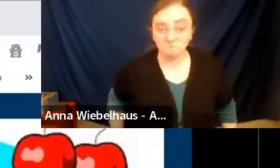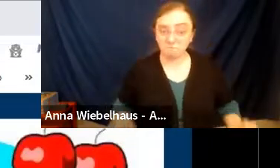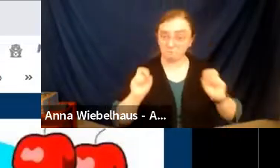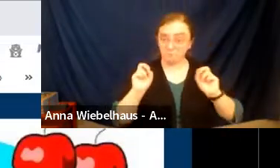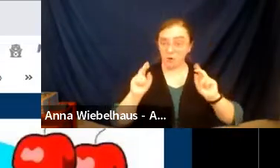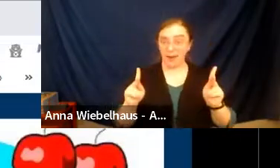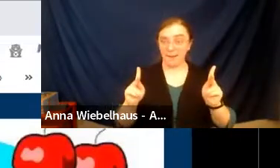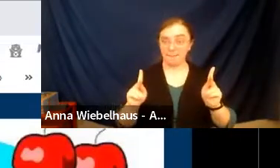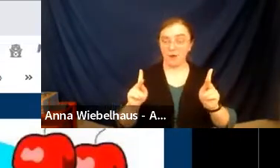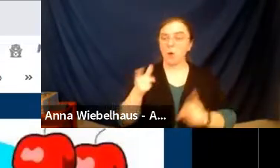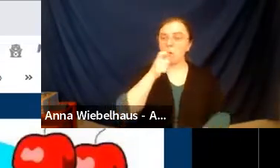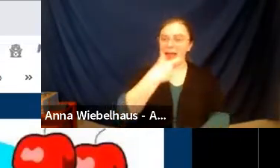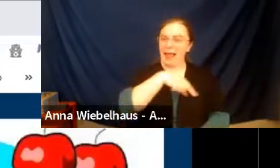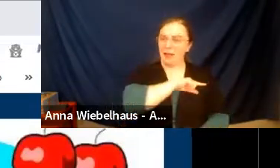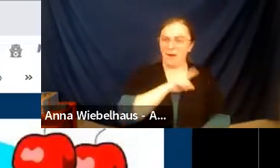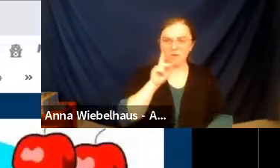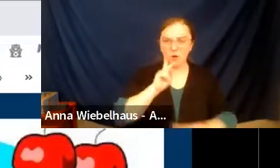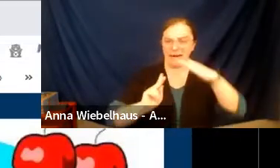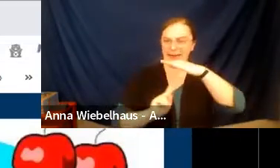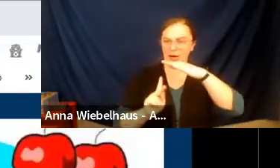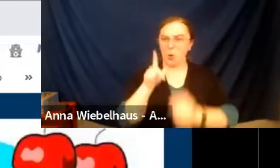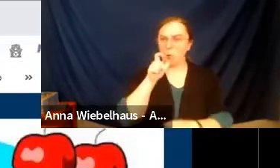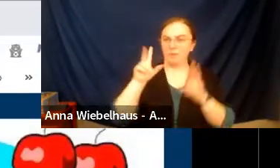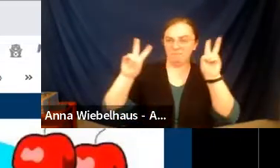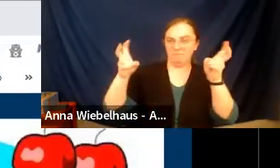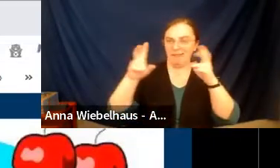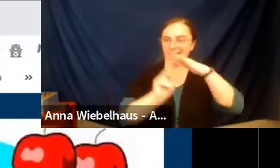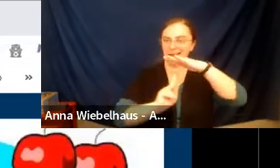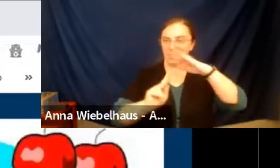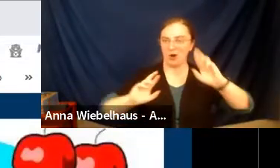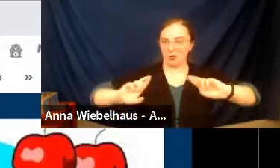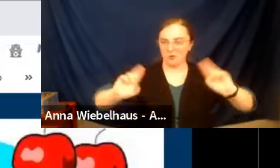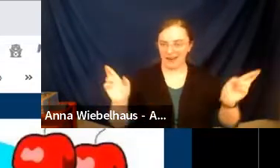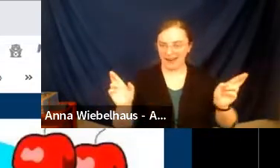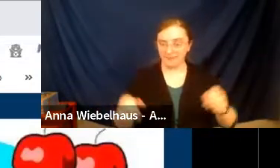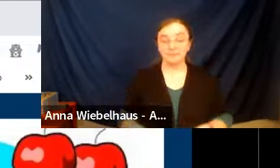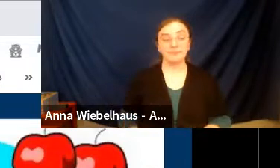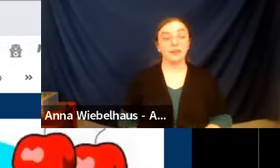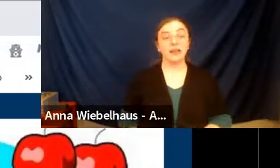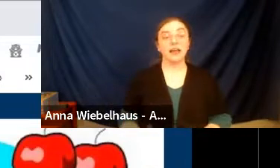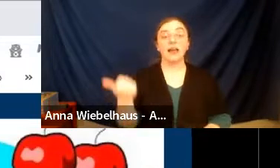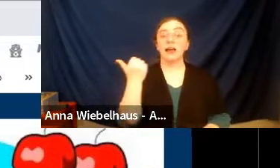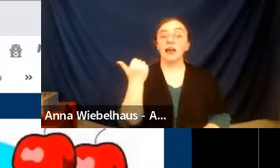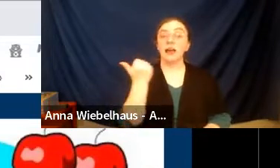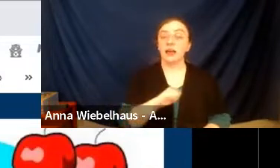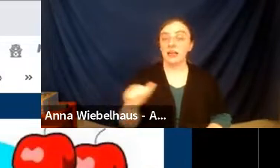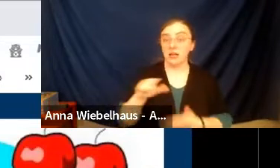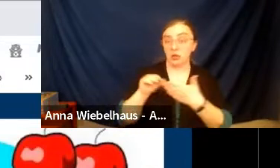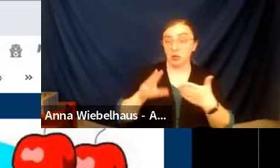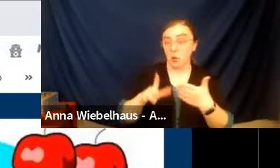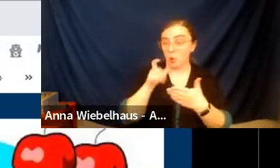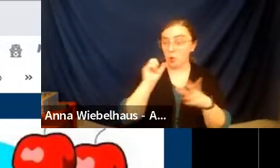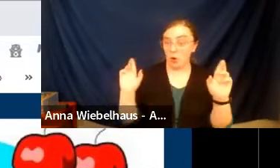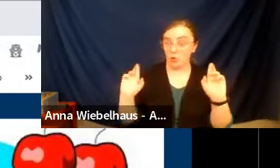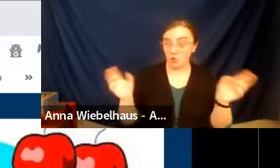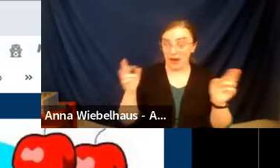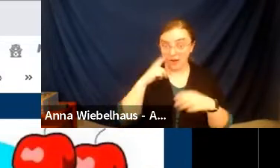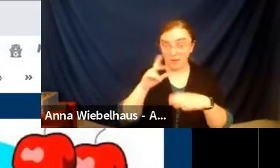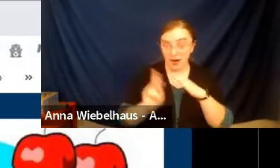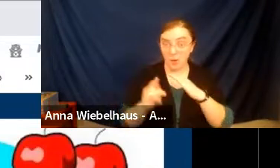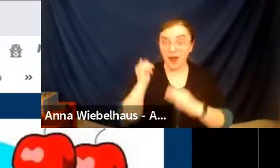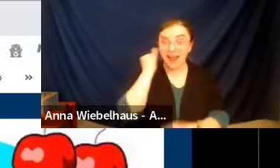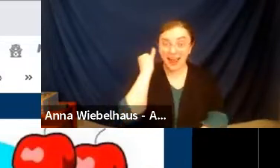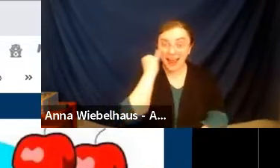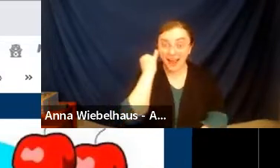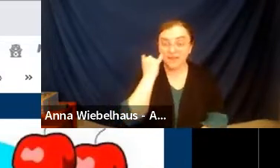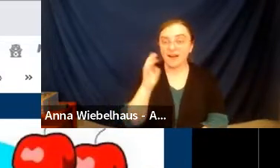for kindergarten, or who's kindergarten ready? Any students who are ready for kindergarten if they turn 5